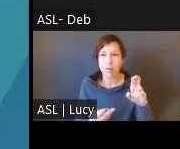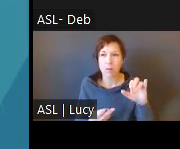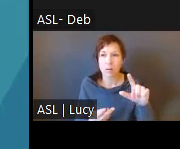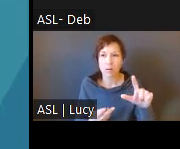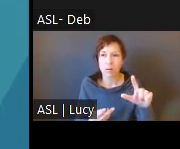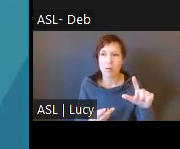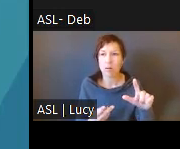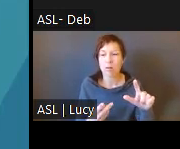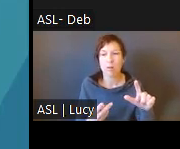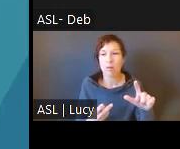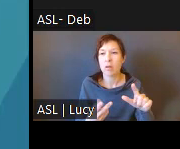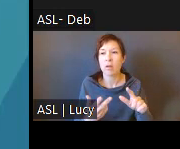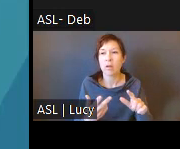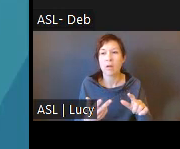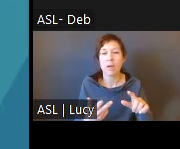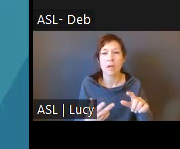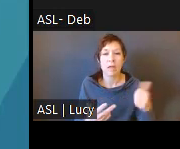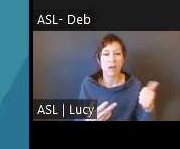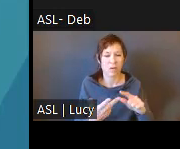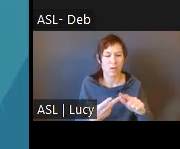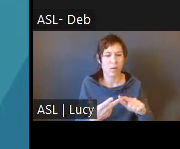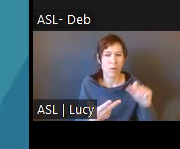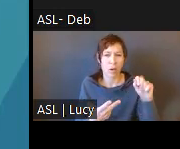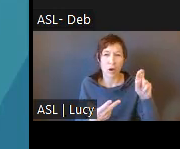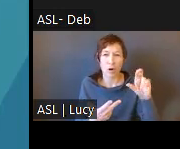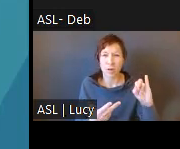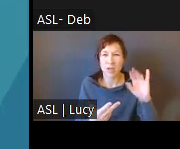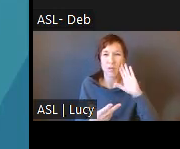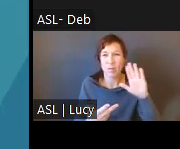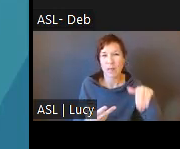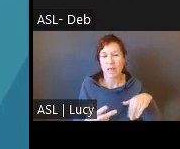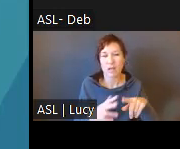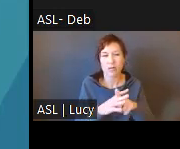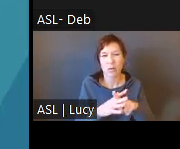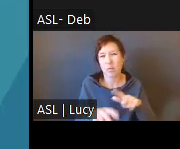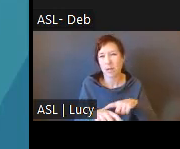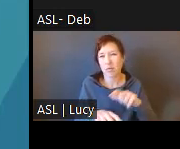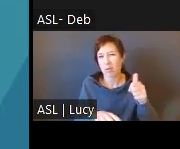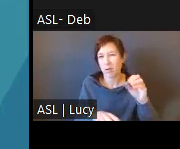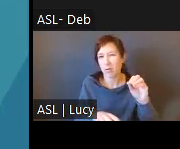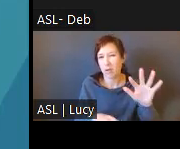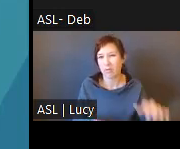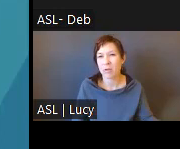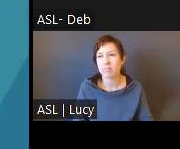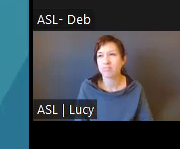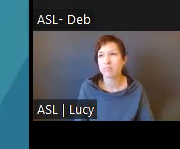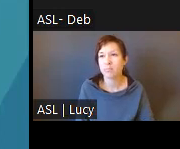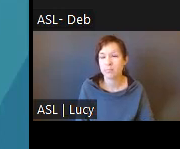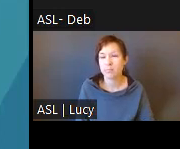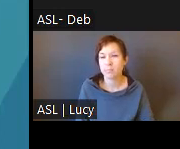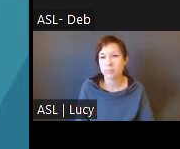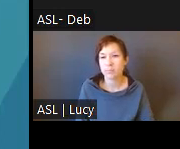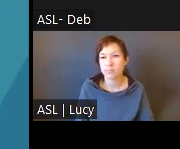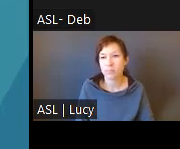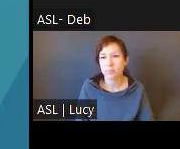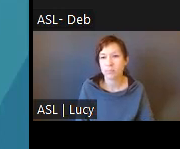be jumping on at 10:05. Good morning. I couldn't